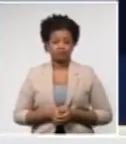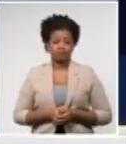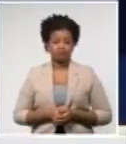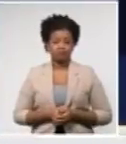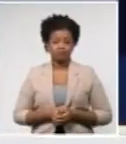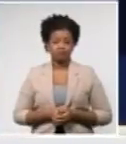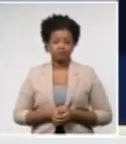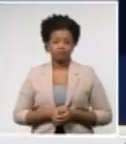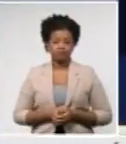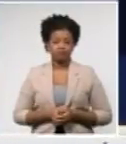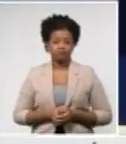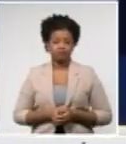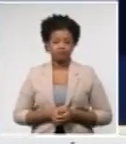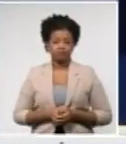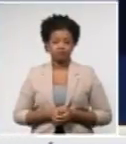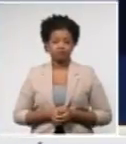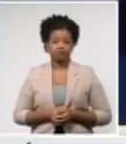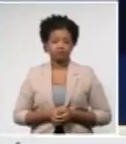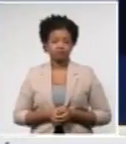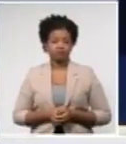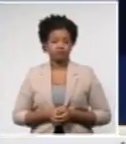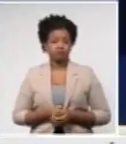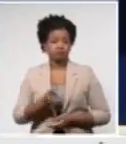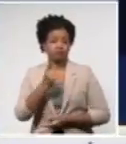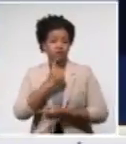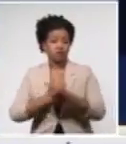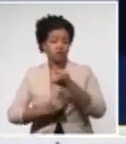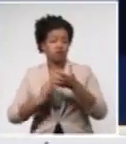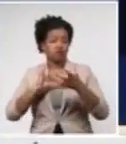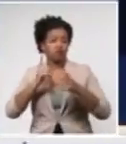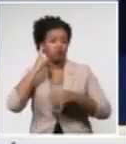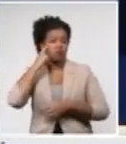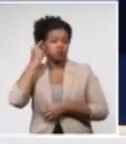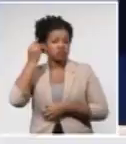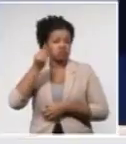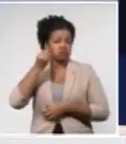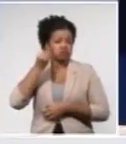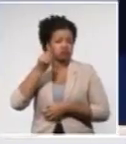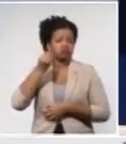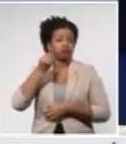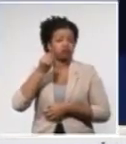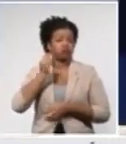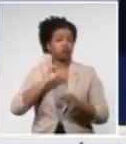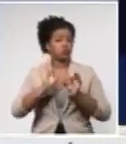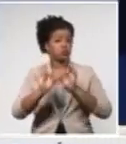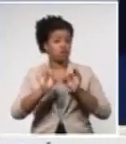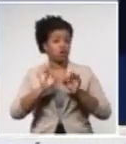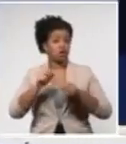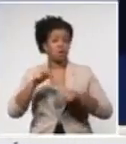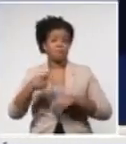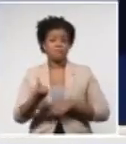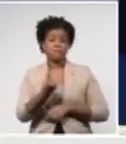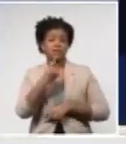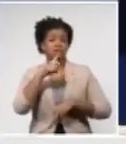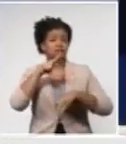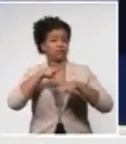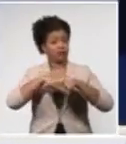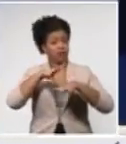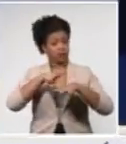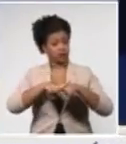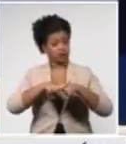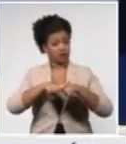to say persons that includes Cubans and foreigners in our country. Everyone's responsibility, the